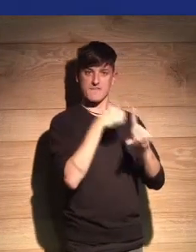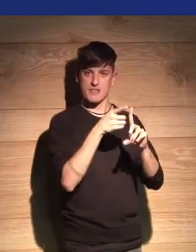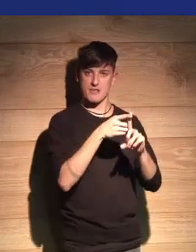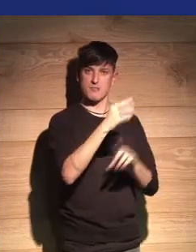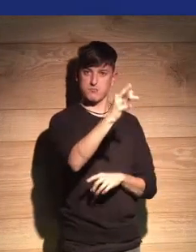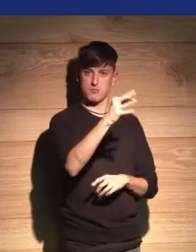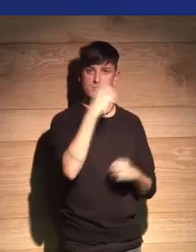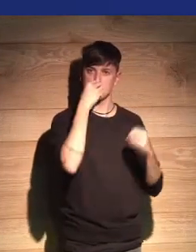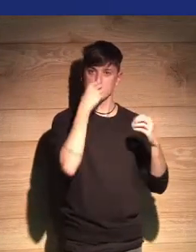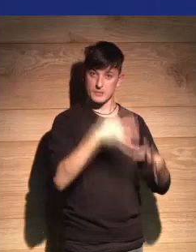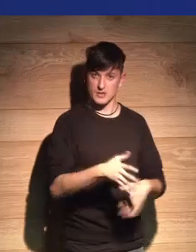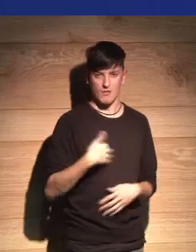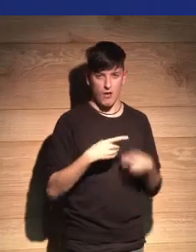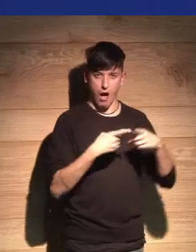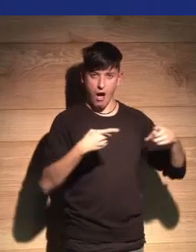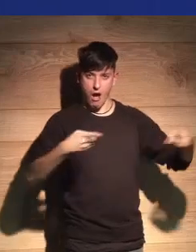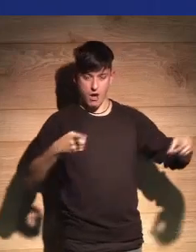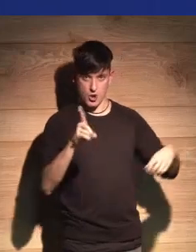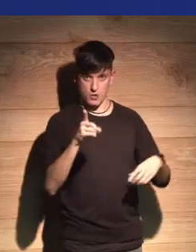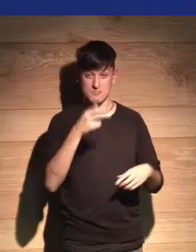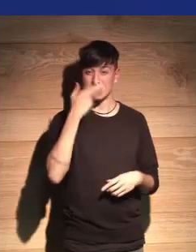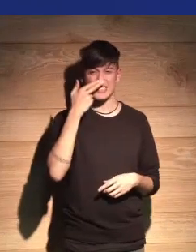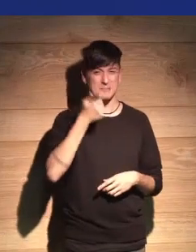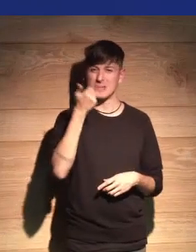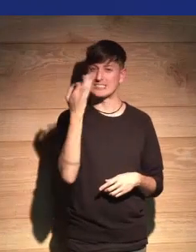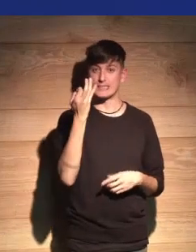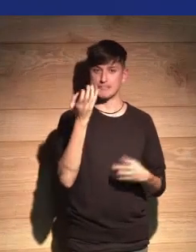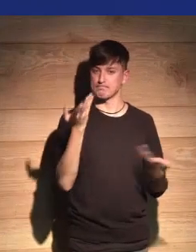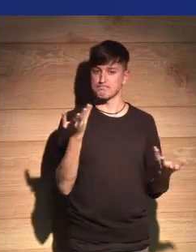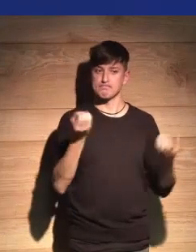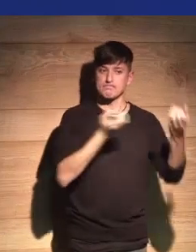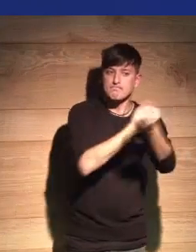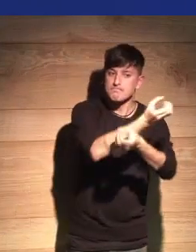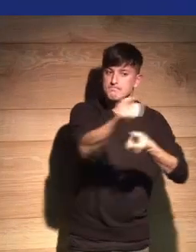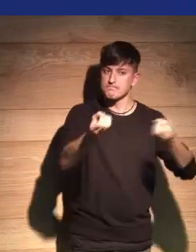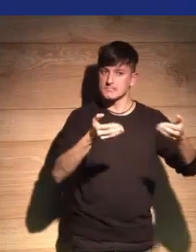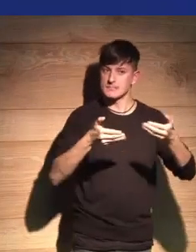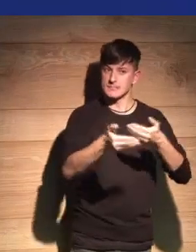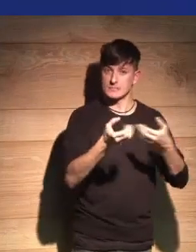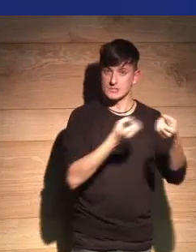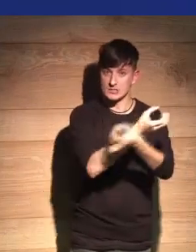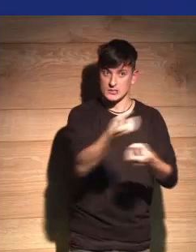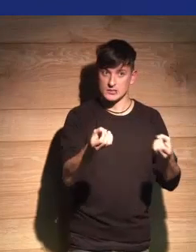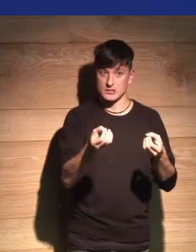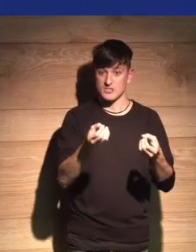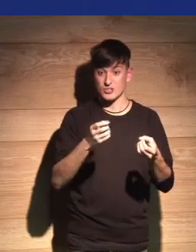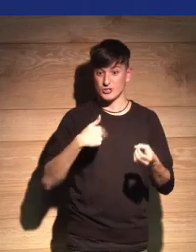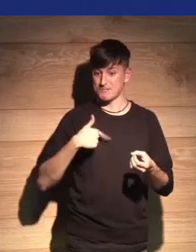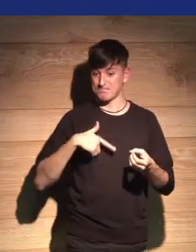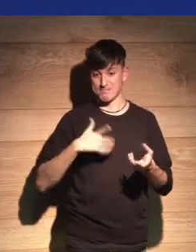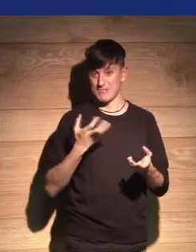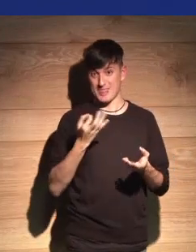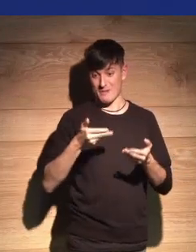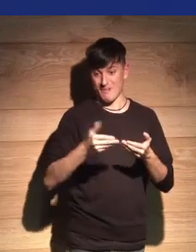prizes. I'm not going to dwell any longer because I think you will learn most from the panels. I won't be able